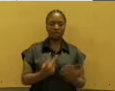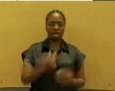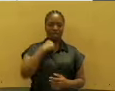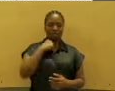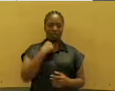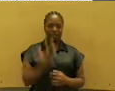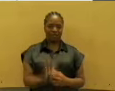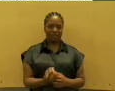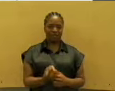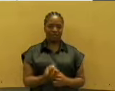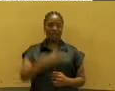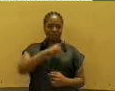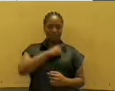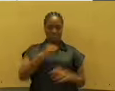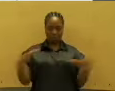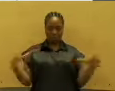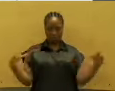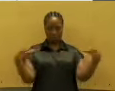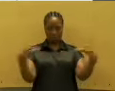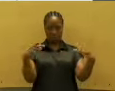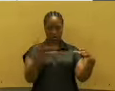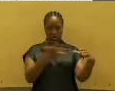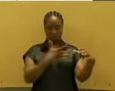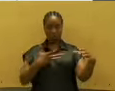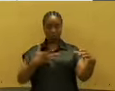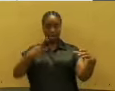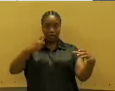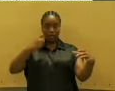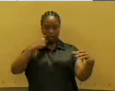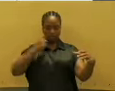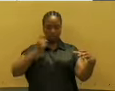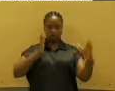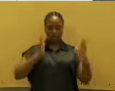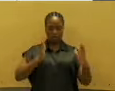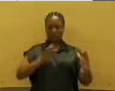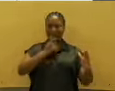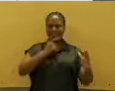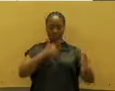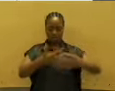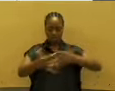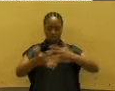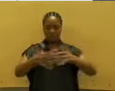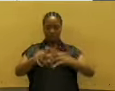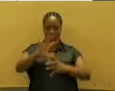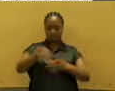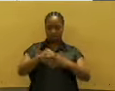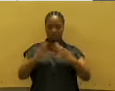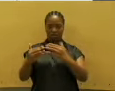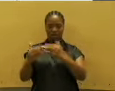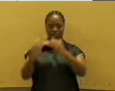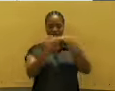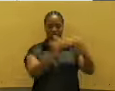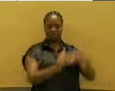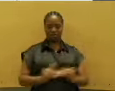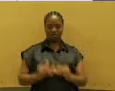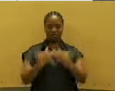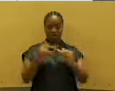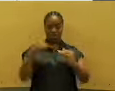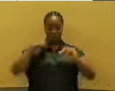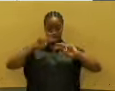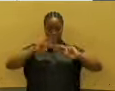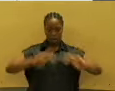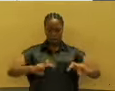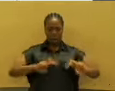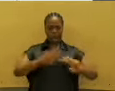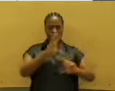is basically trying to address this. So research is us becoming aware of these blind spots or gaps, and then action would be in trying